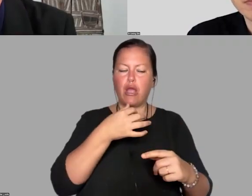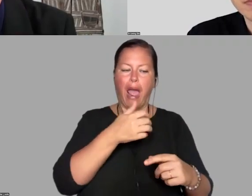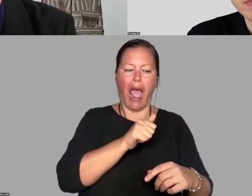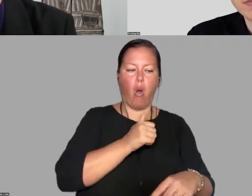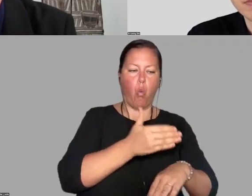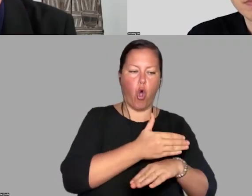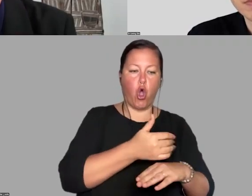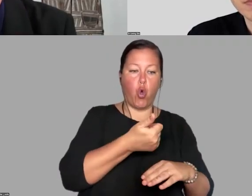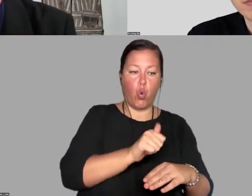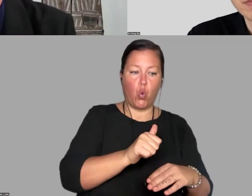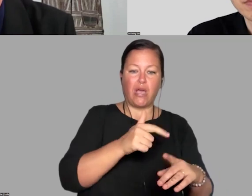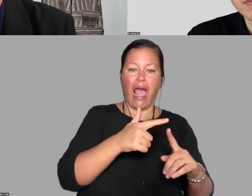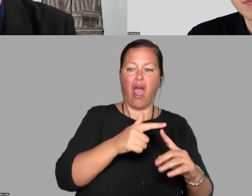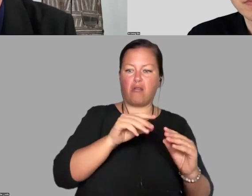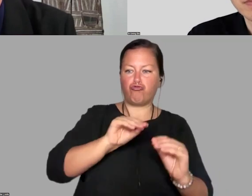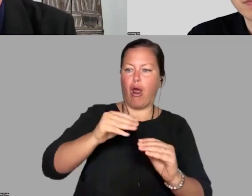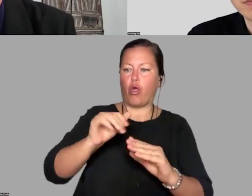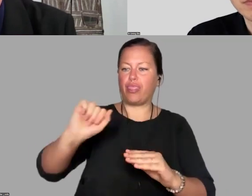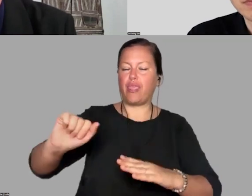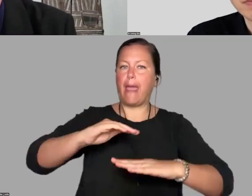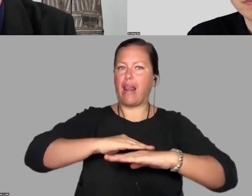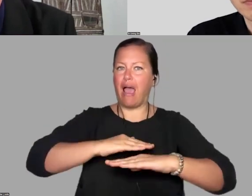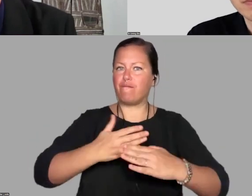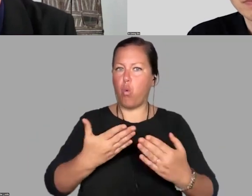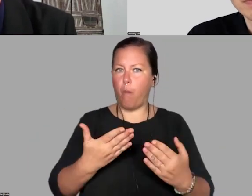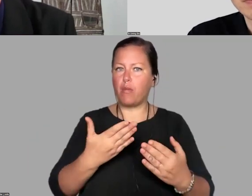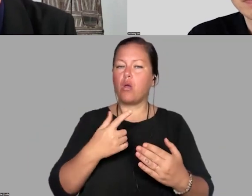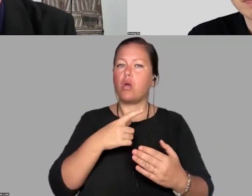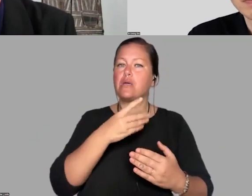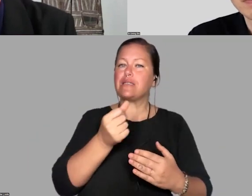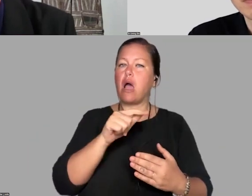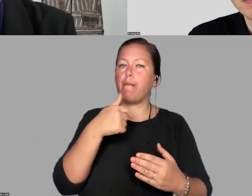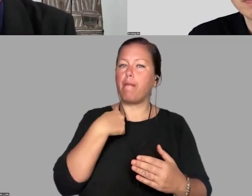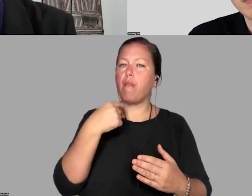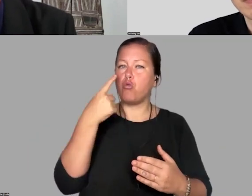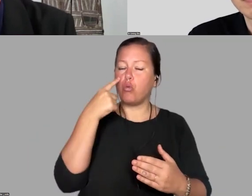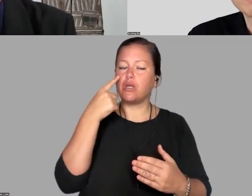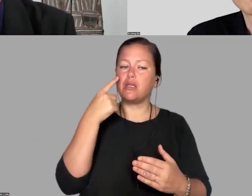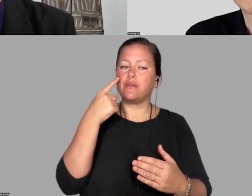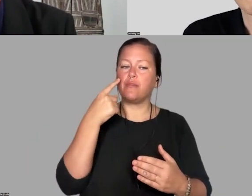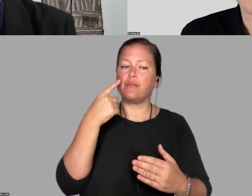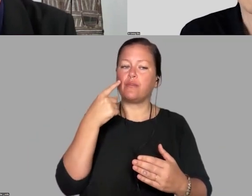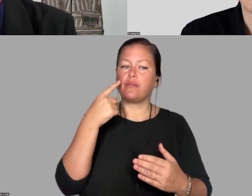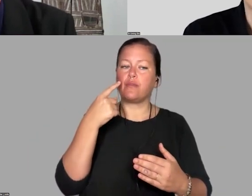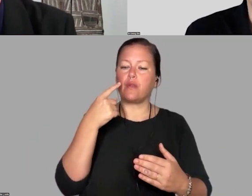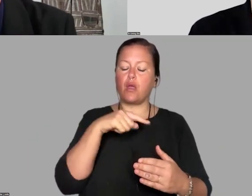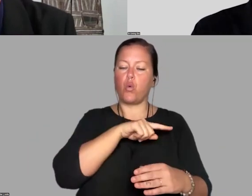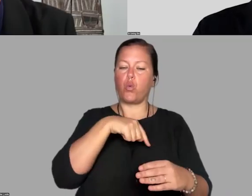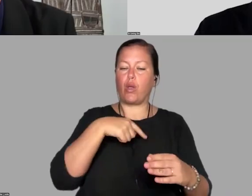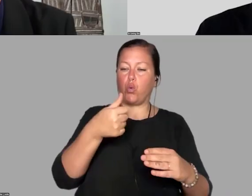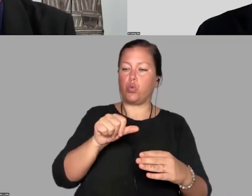and trained on their platforms? One thing they've noticed is that we're using